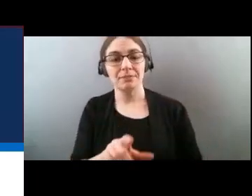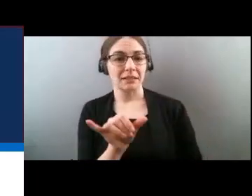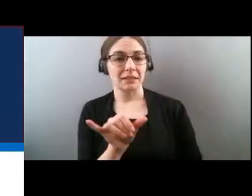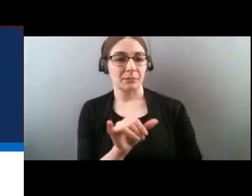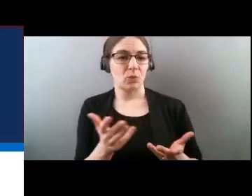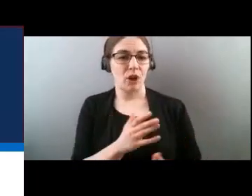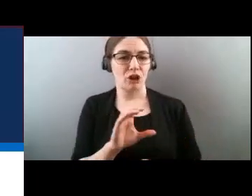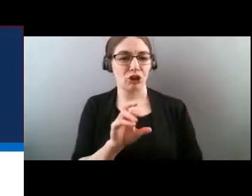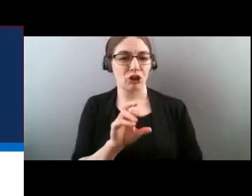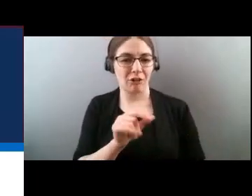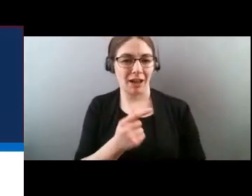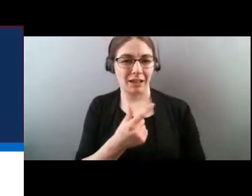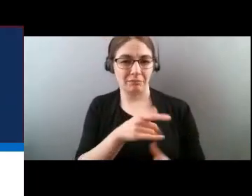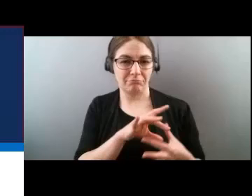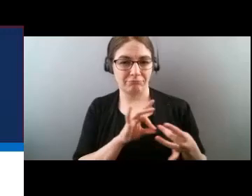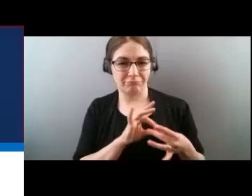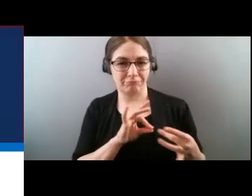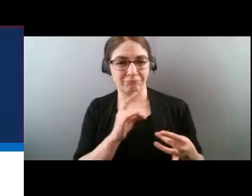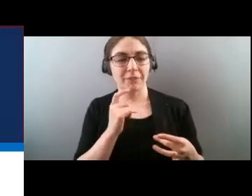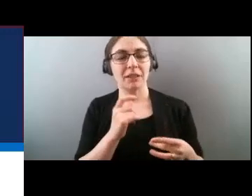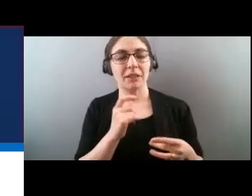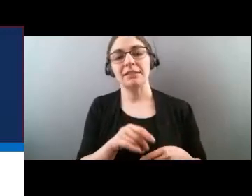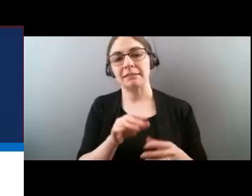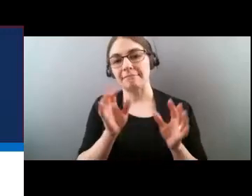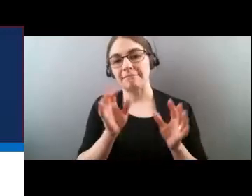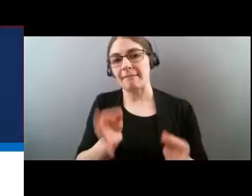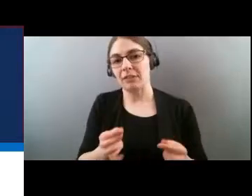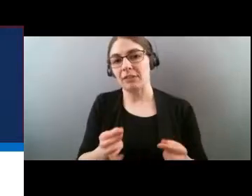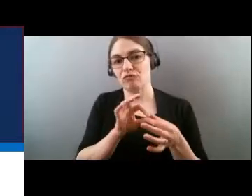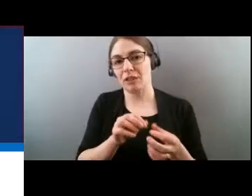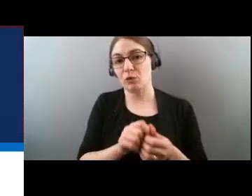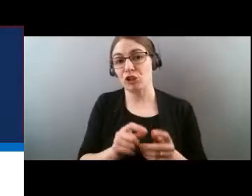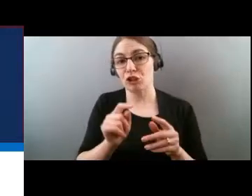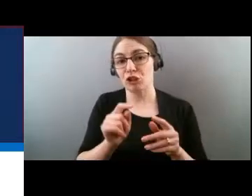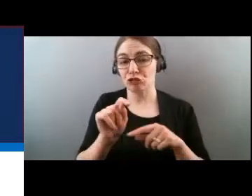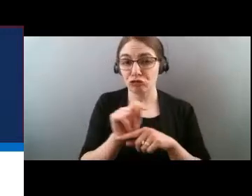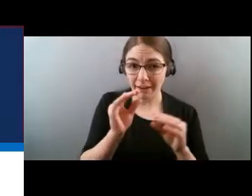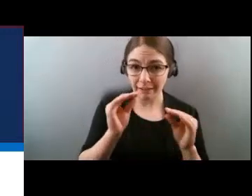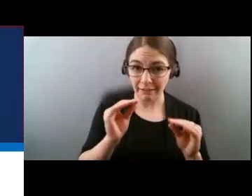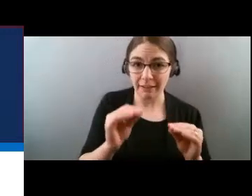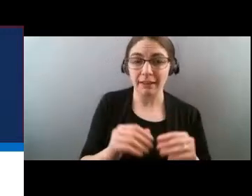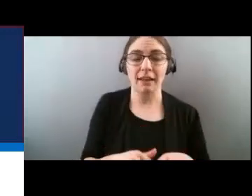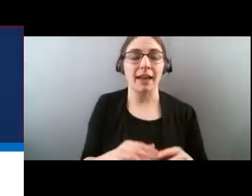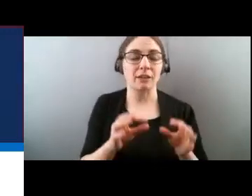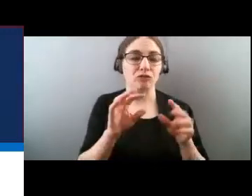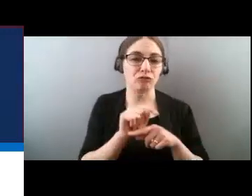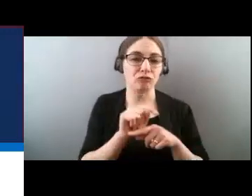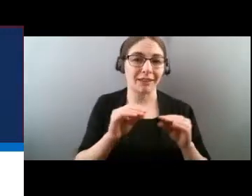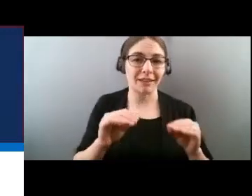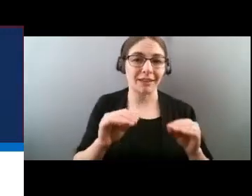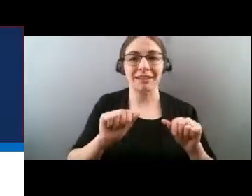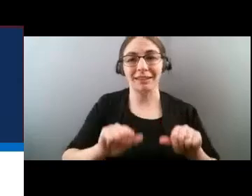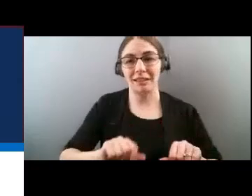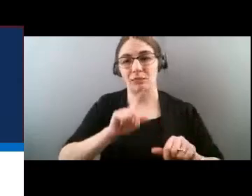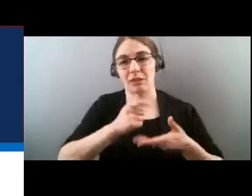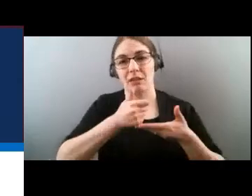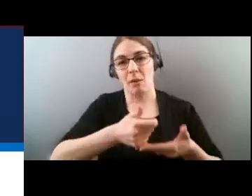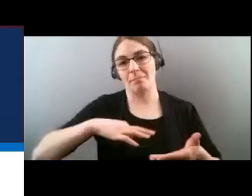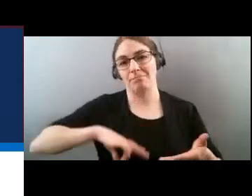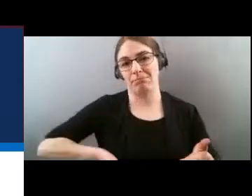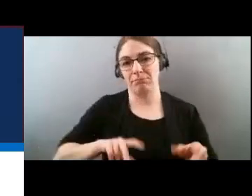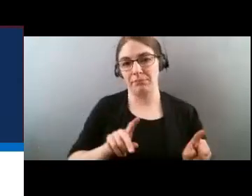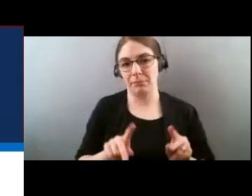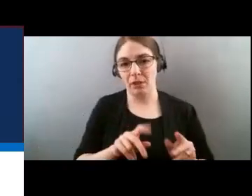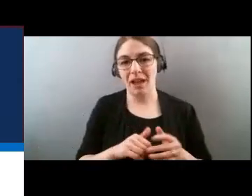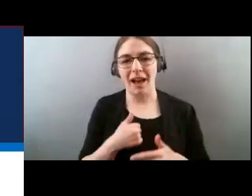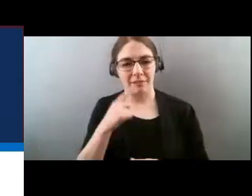describing, certainly training, and training that's meaningful to folks. And I think Morgan alluded to this